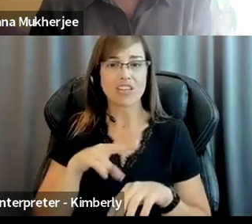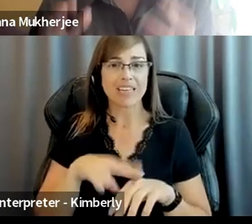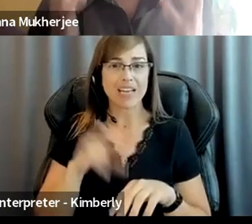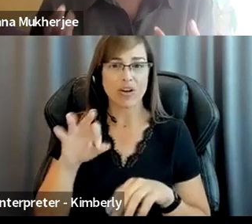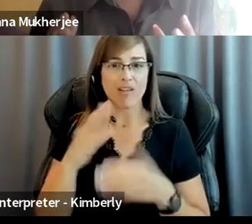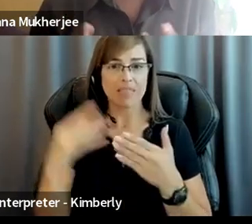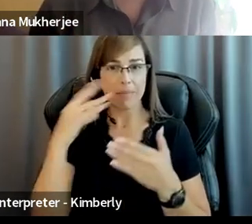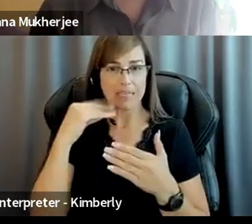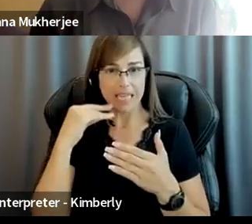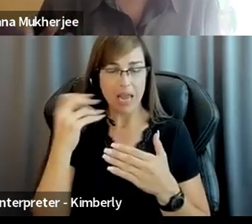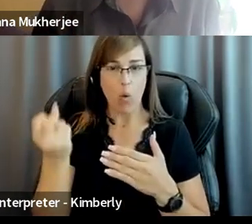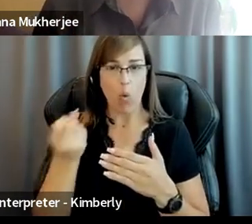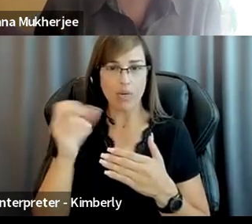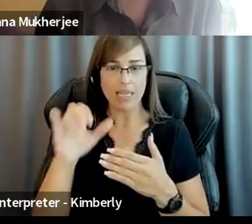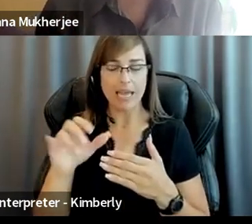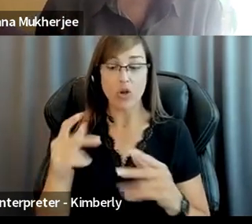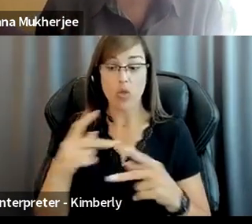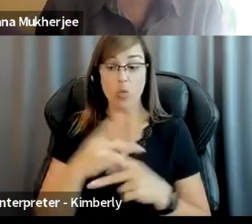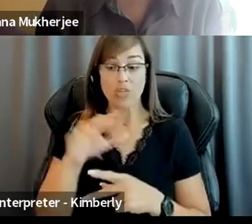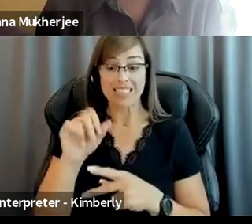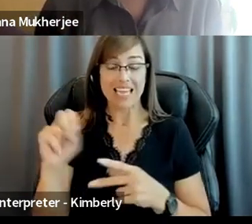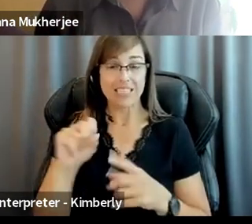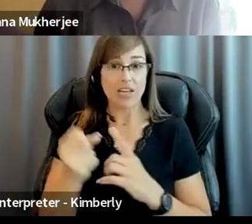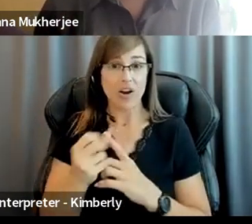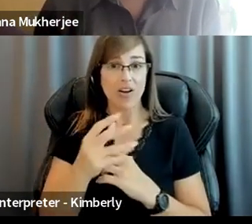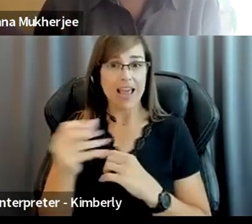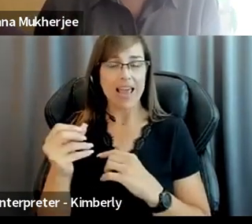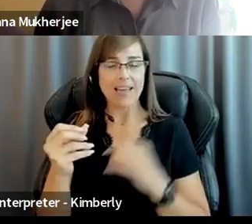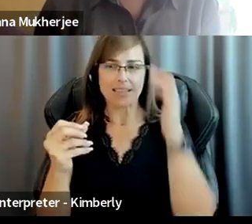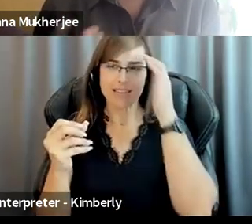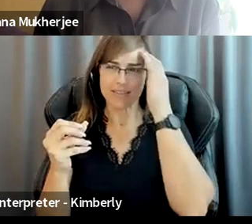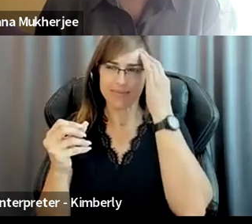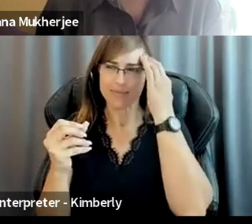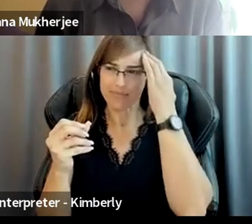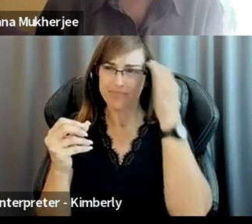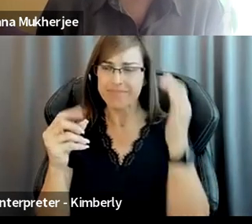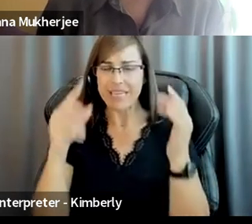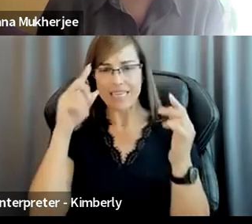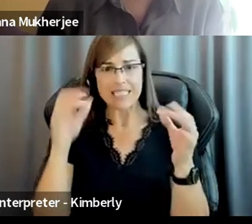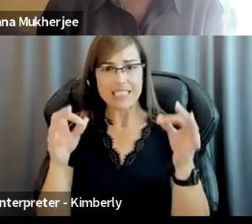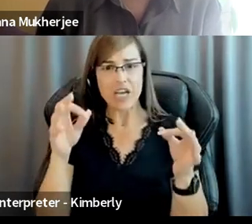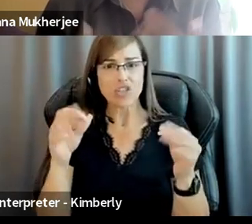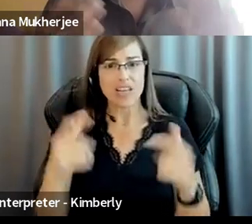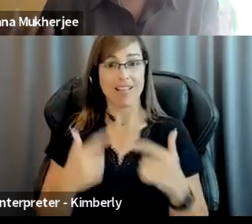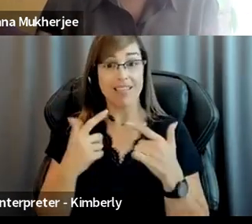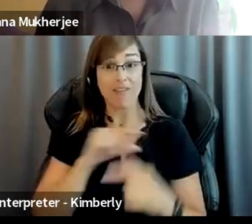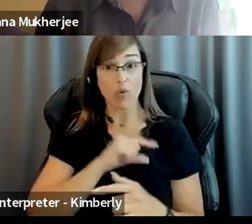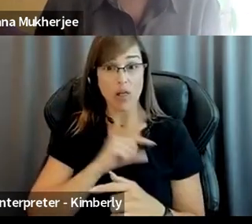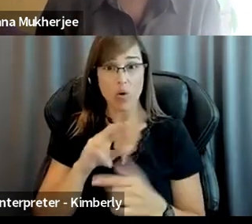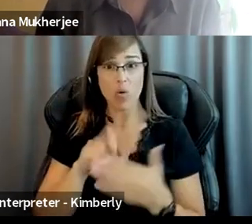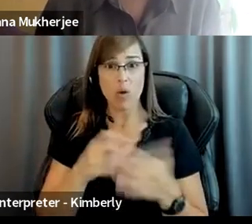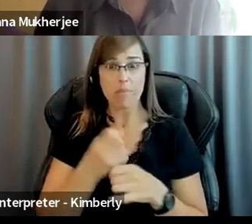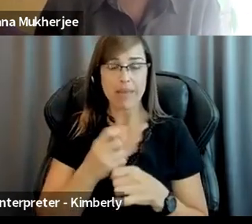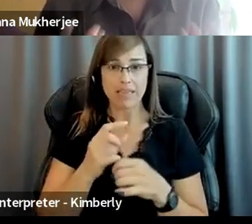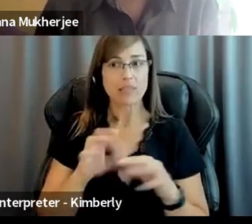of holding it static to a worst case scenario and judging life quality or, you know, what makes a